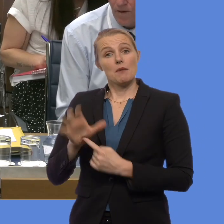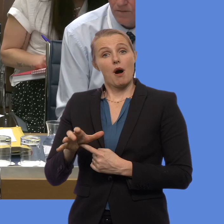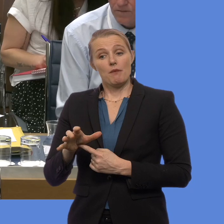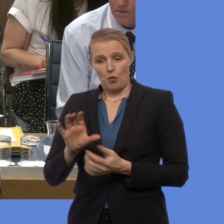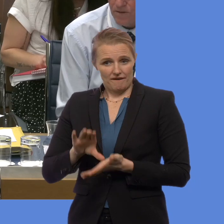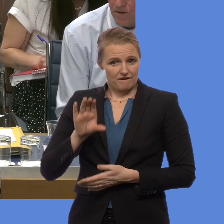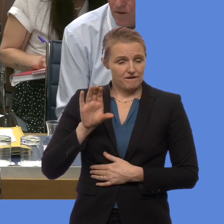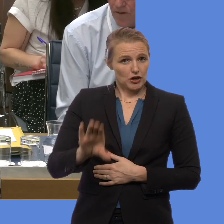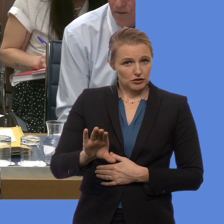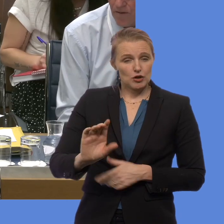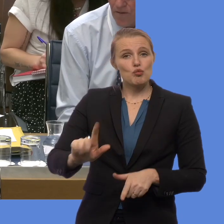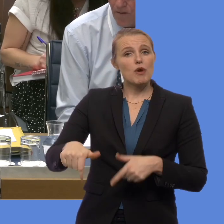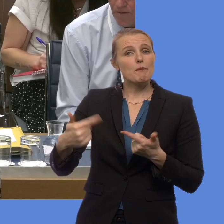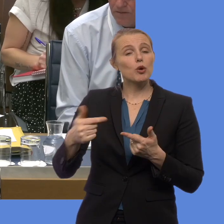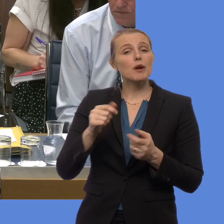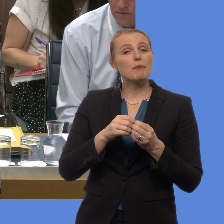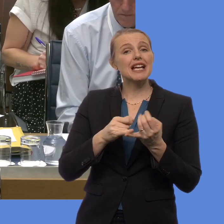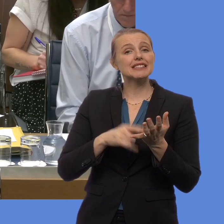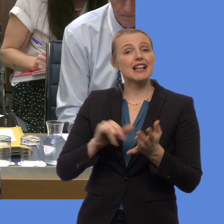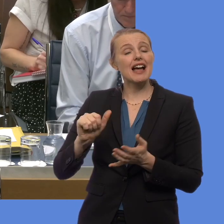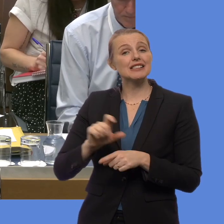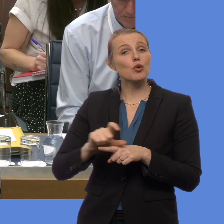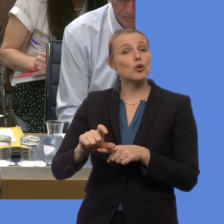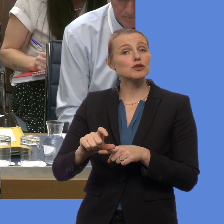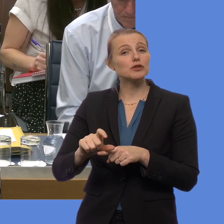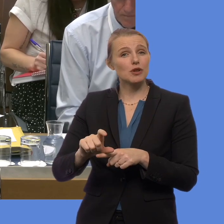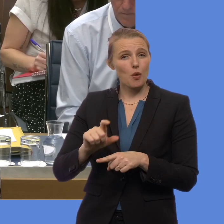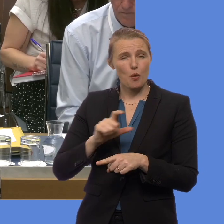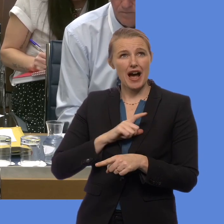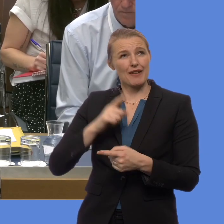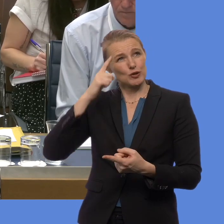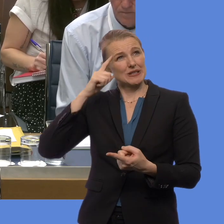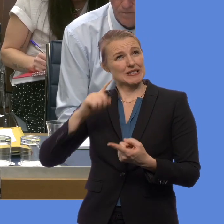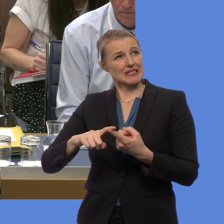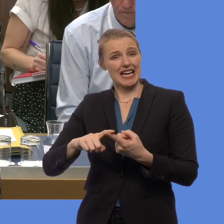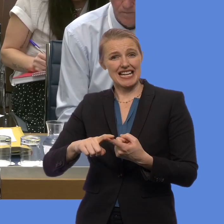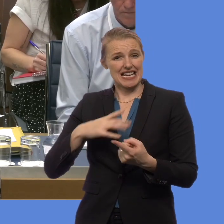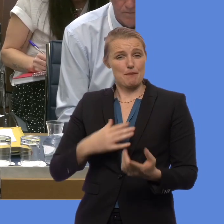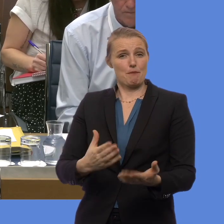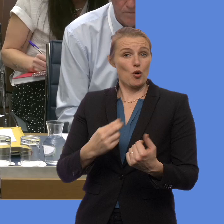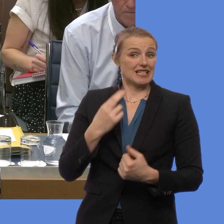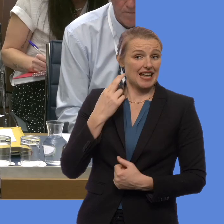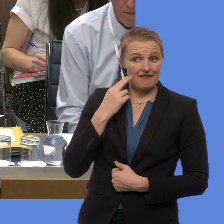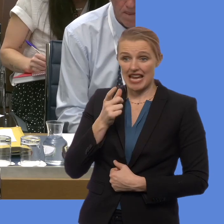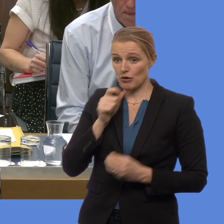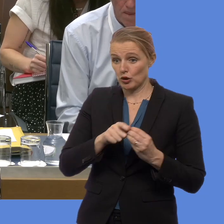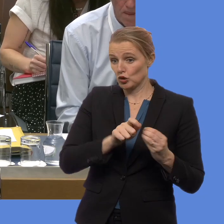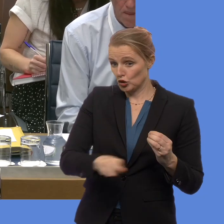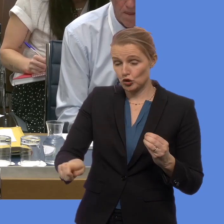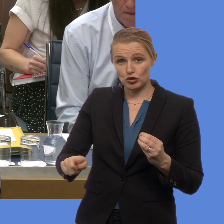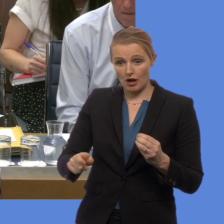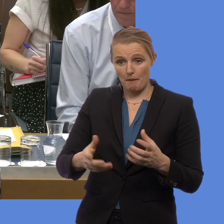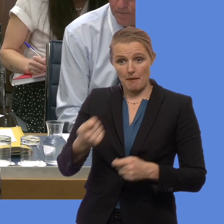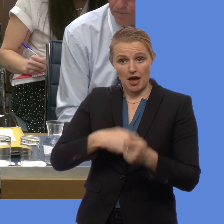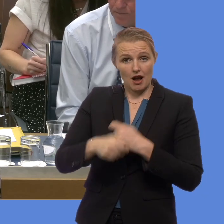accredited BSL ISL courses with a view to increasing the pool of qualified deaf and hearing students to follow a pathway to qualification